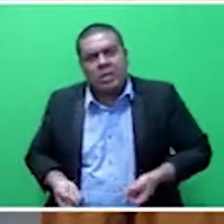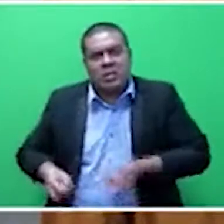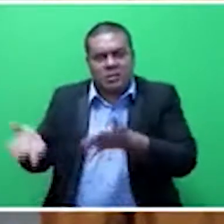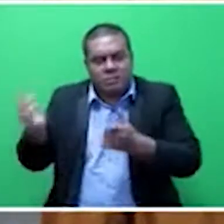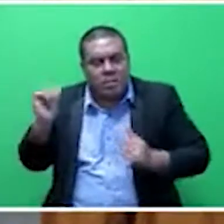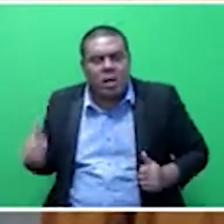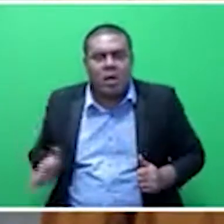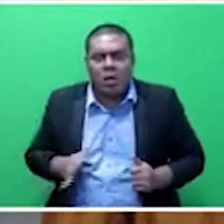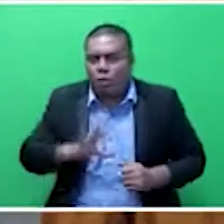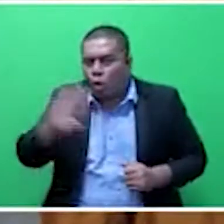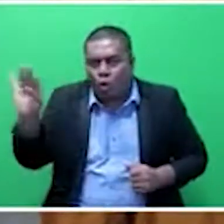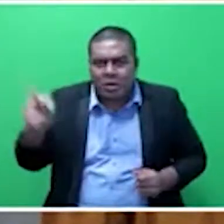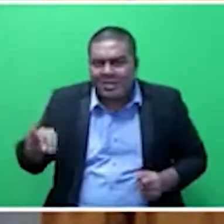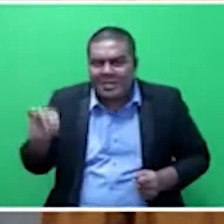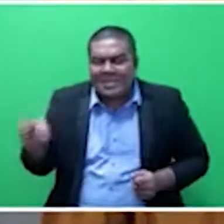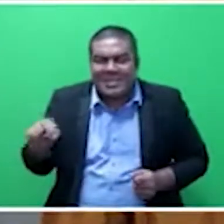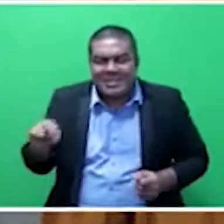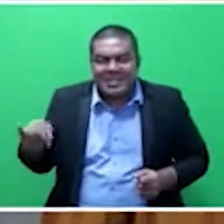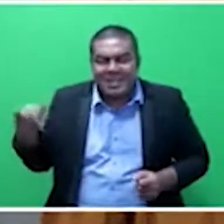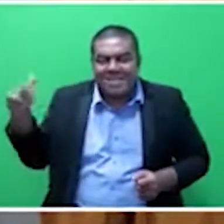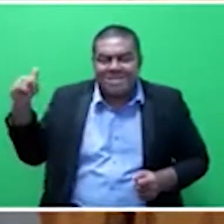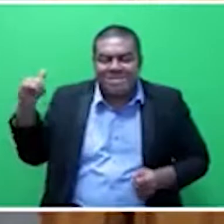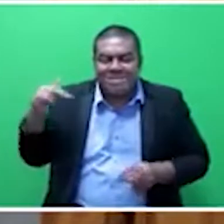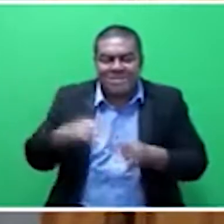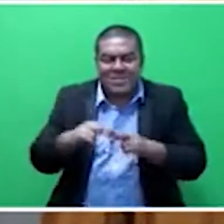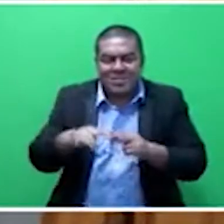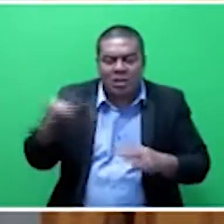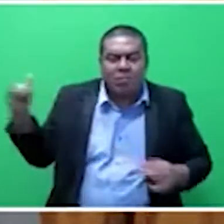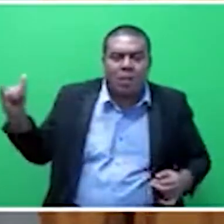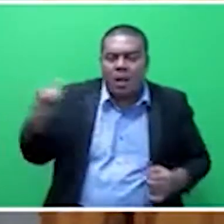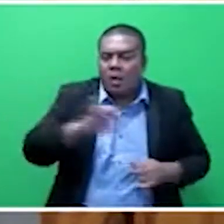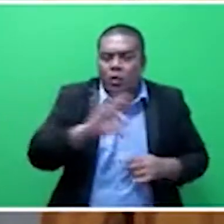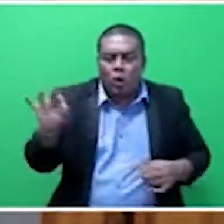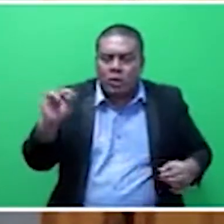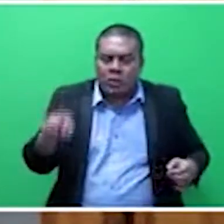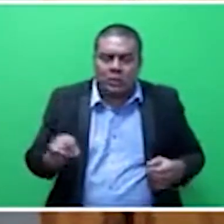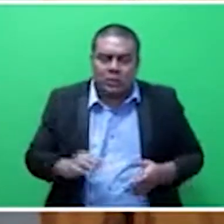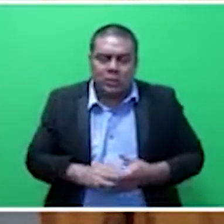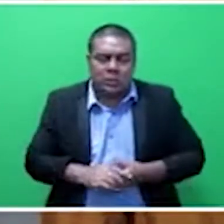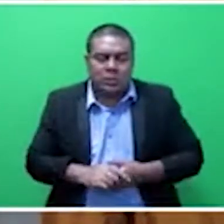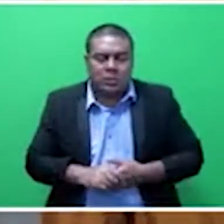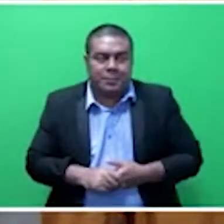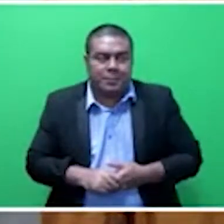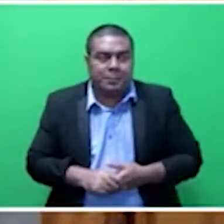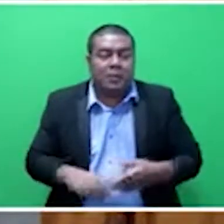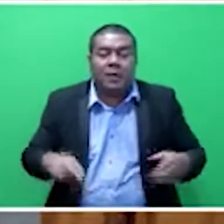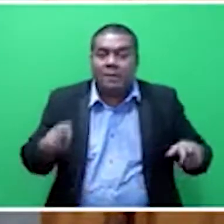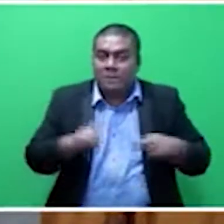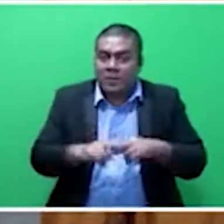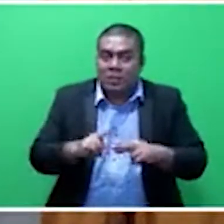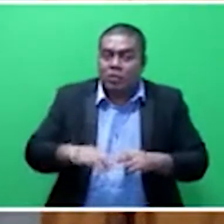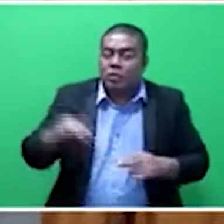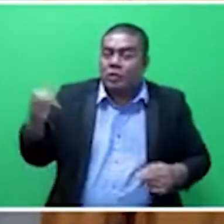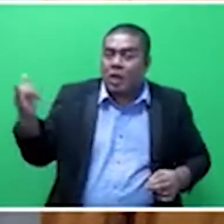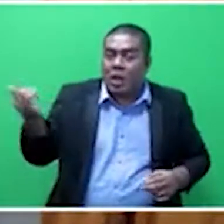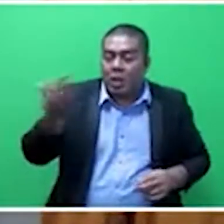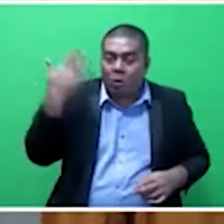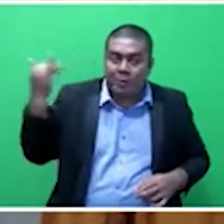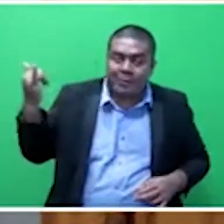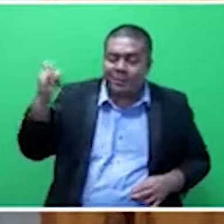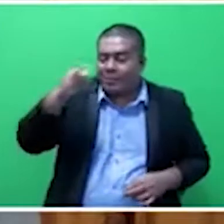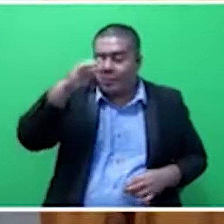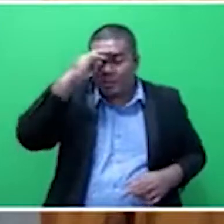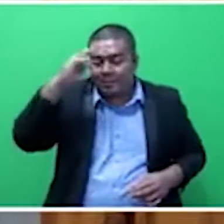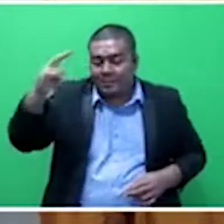no new ideas, in fact, no ideas. Mr. Speaker, sir, Fiji Airways is our national carrier, and